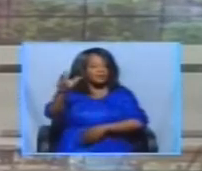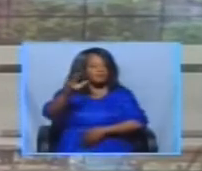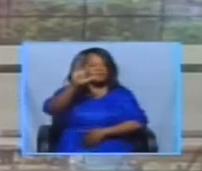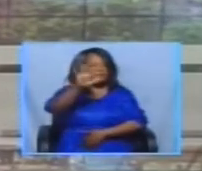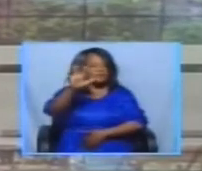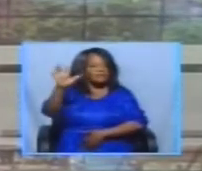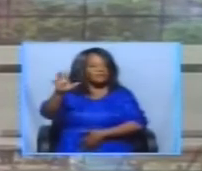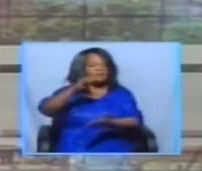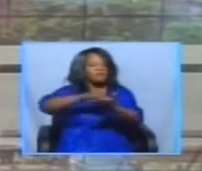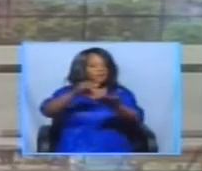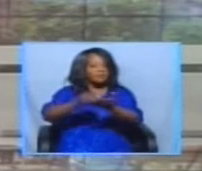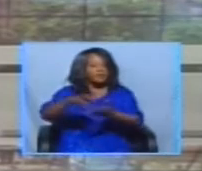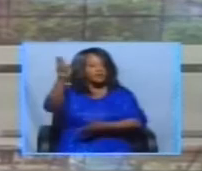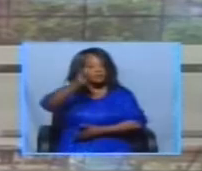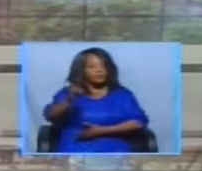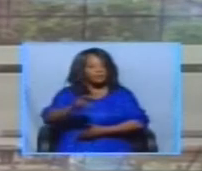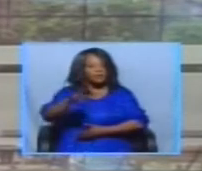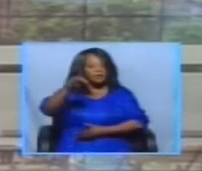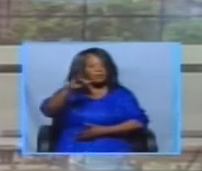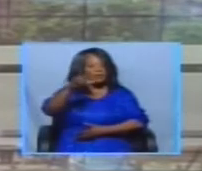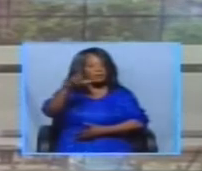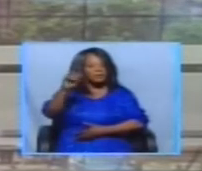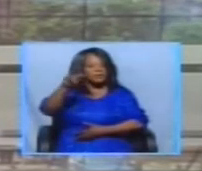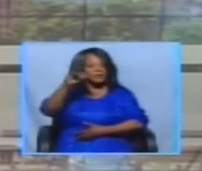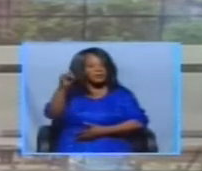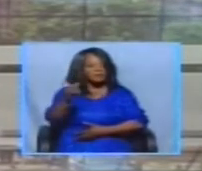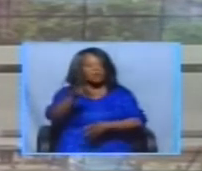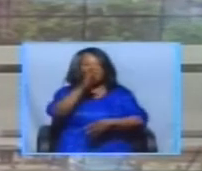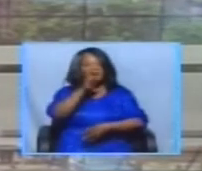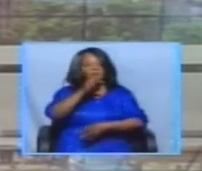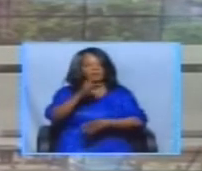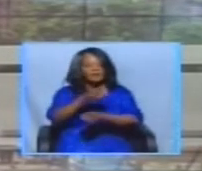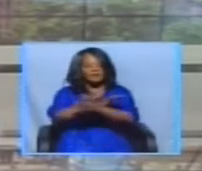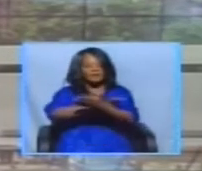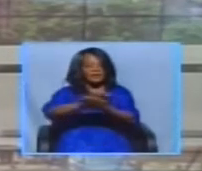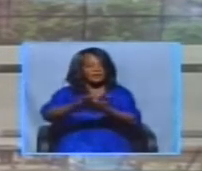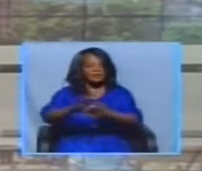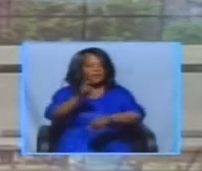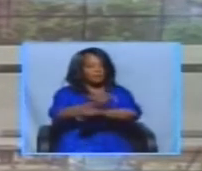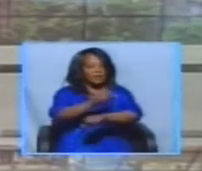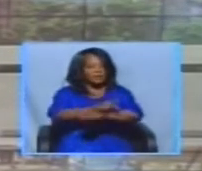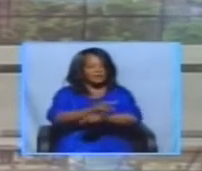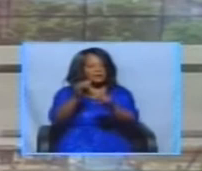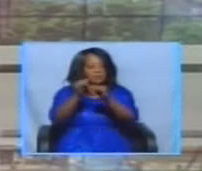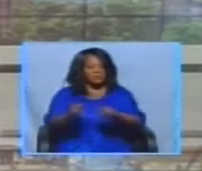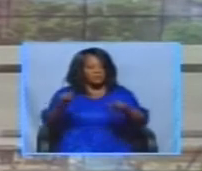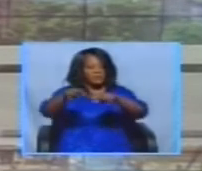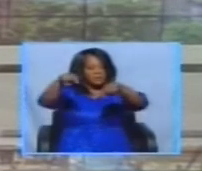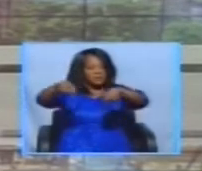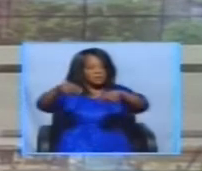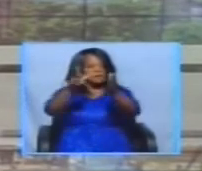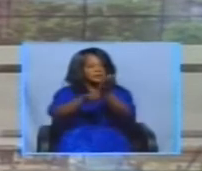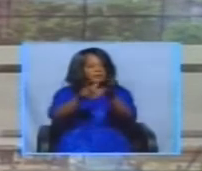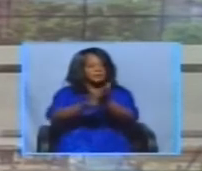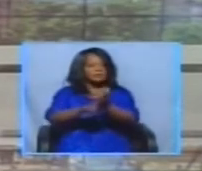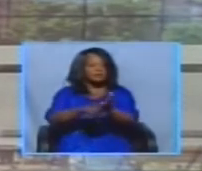$355 million Millennium Challenge account water and sanitation project currently being implemented in Lusaka. Mr.